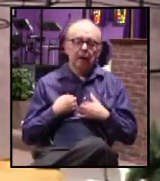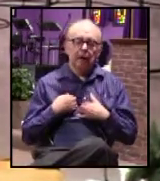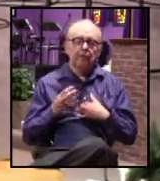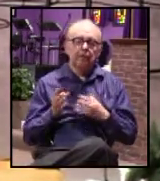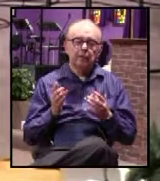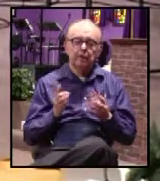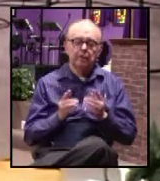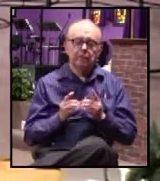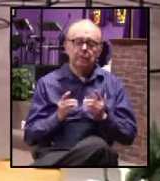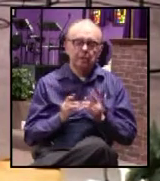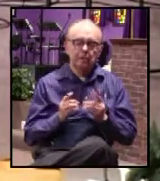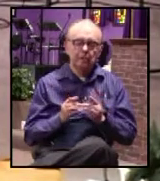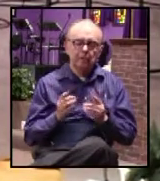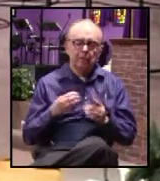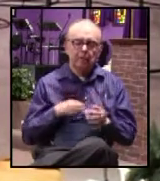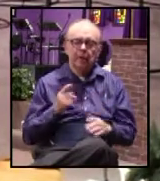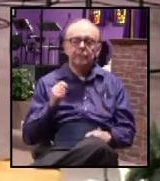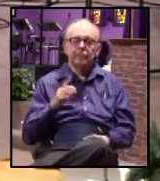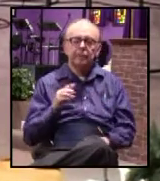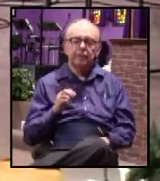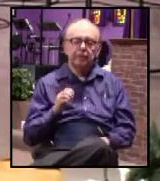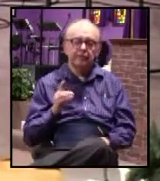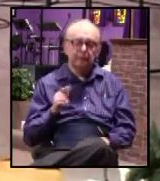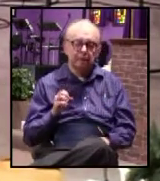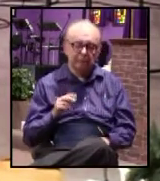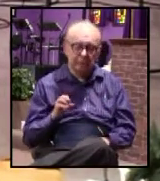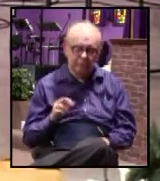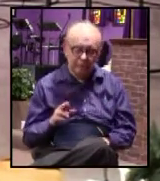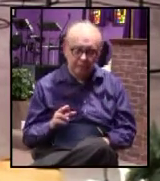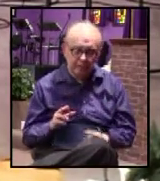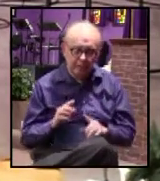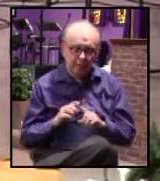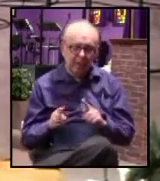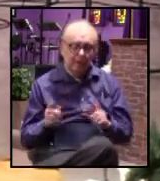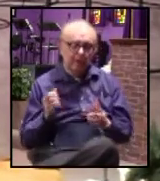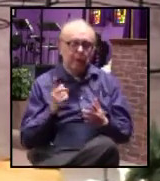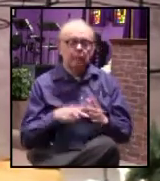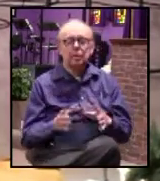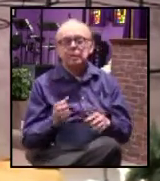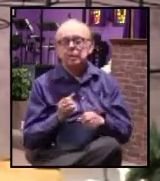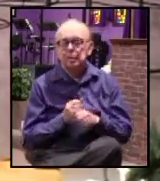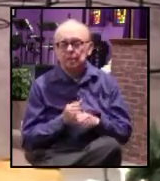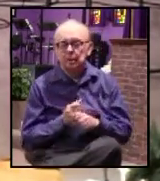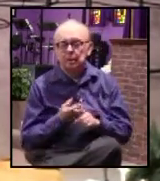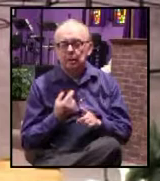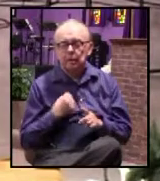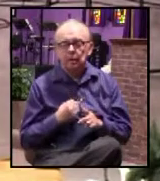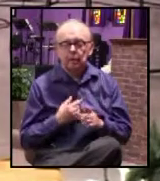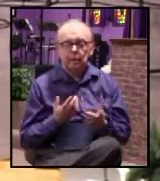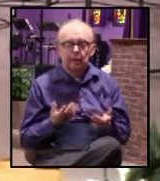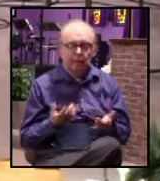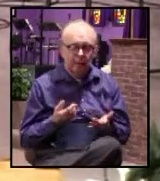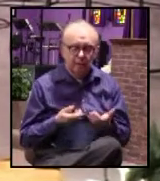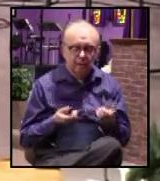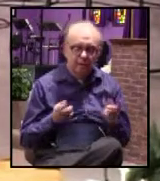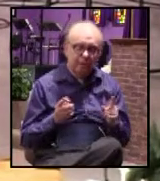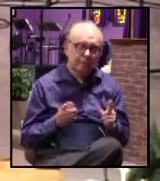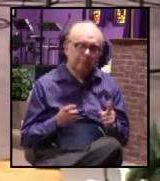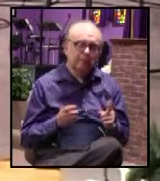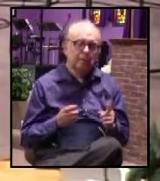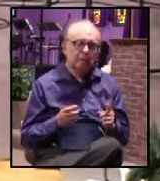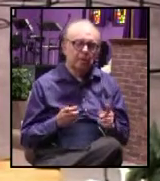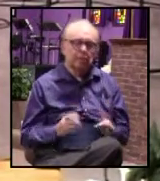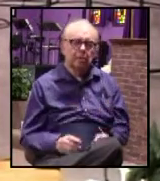dessert. That's a TV dinner. But what you get from, and so what happens